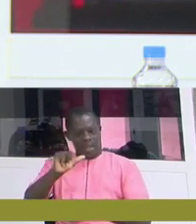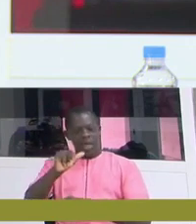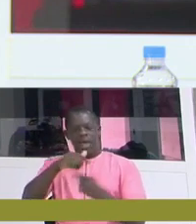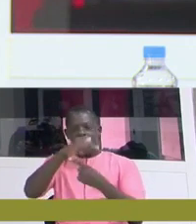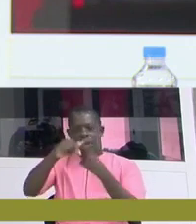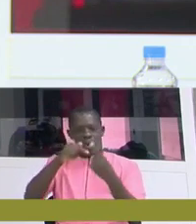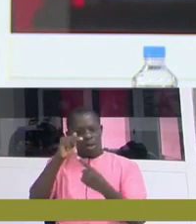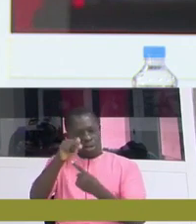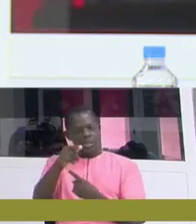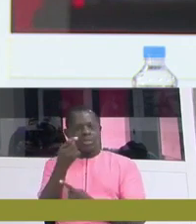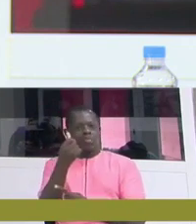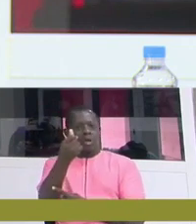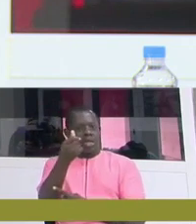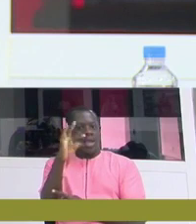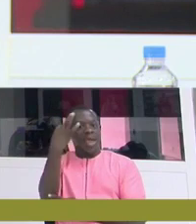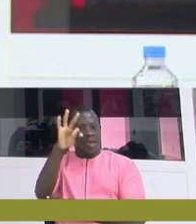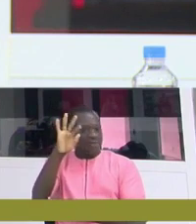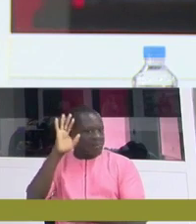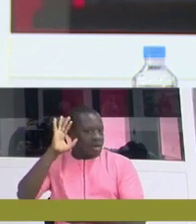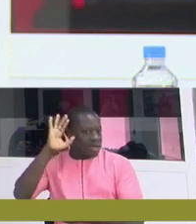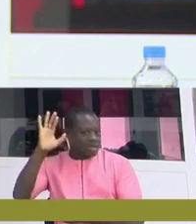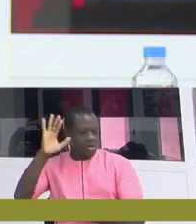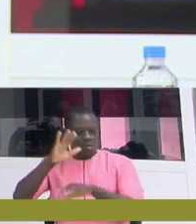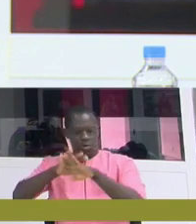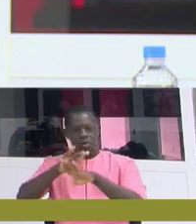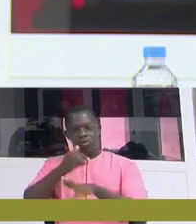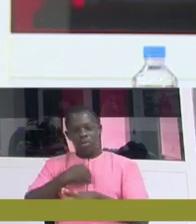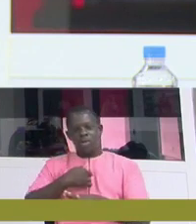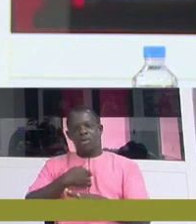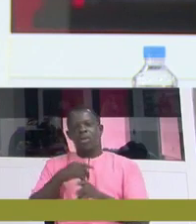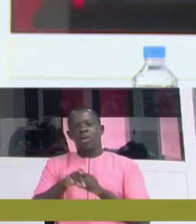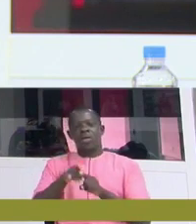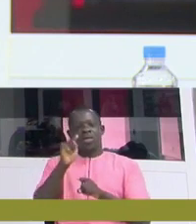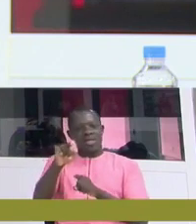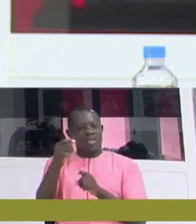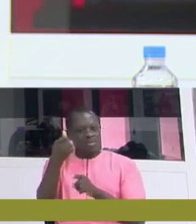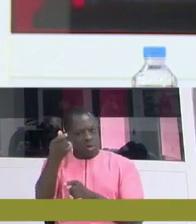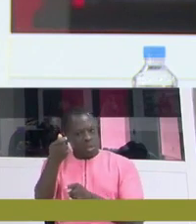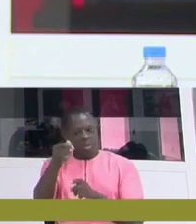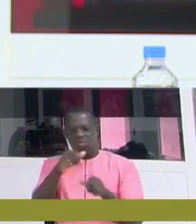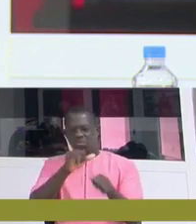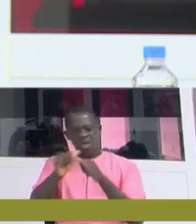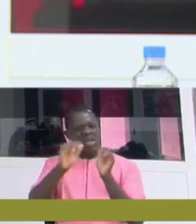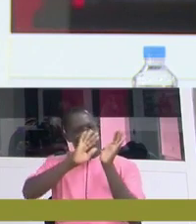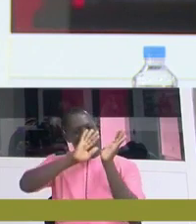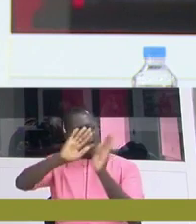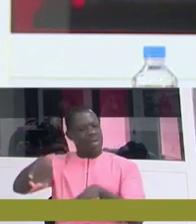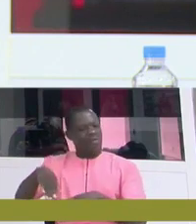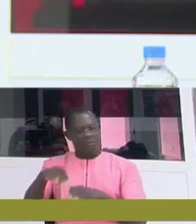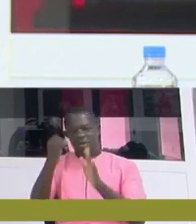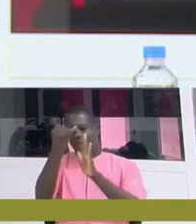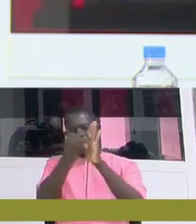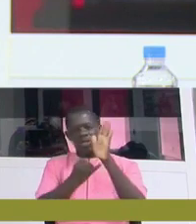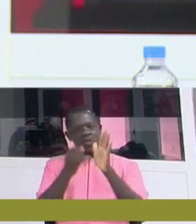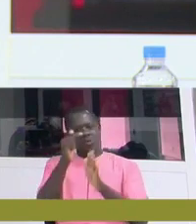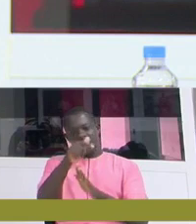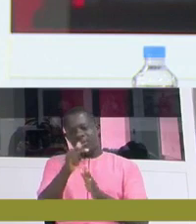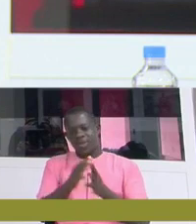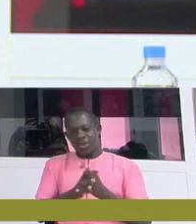this money, if you would listen to what I'll say, leave this issue, the money